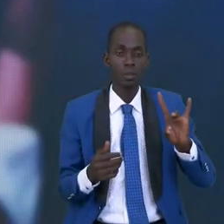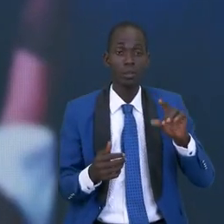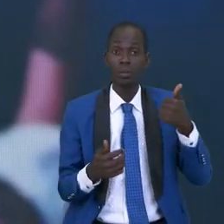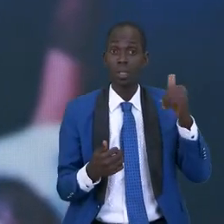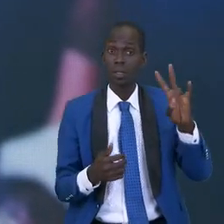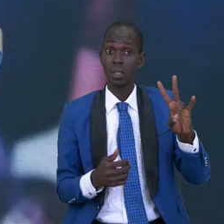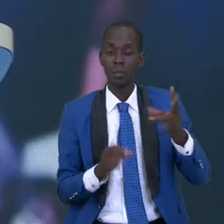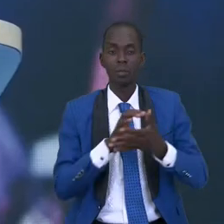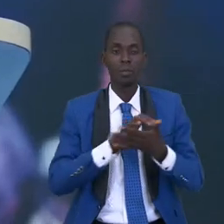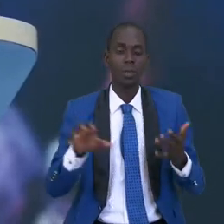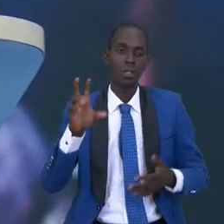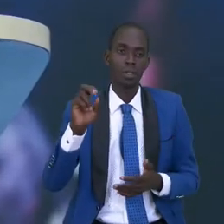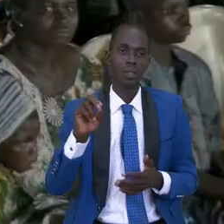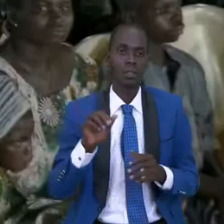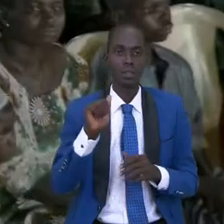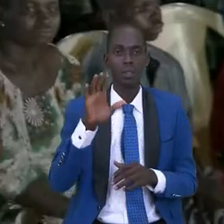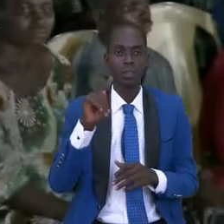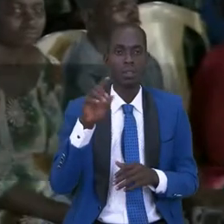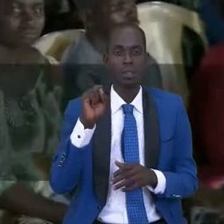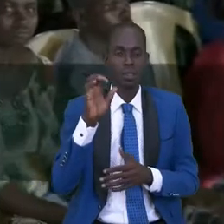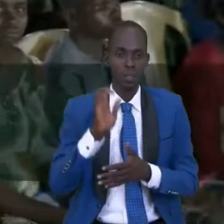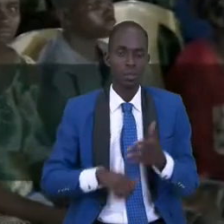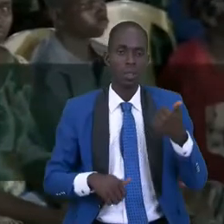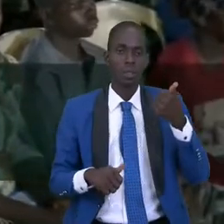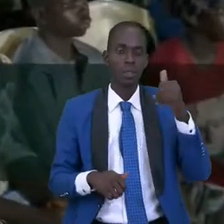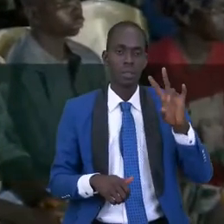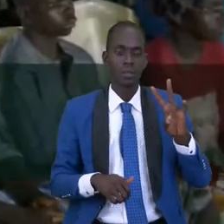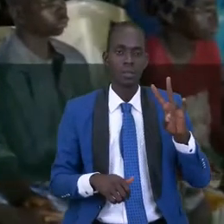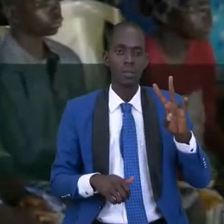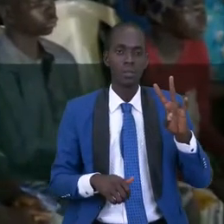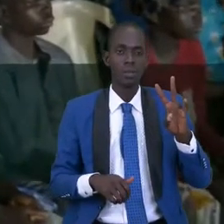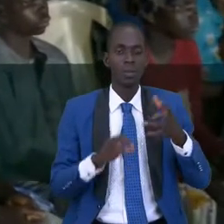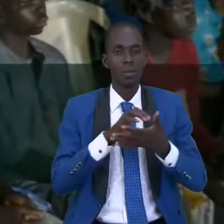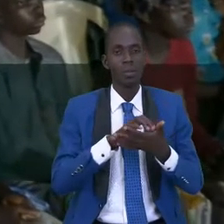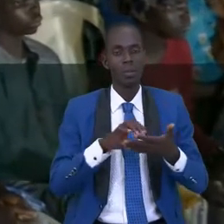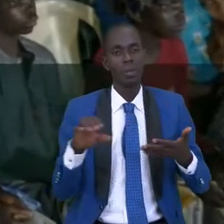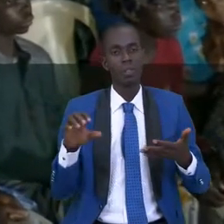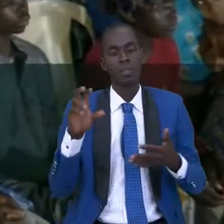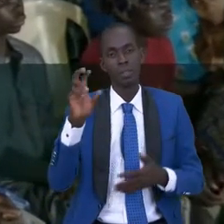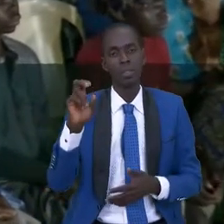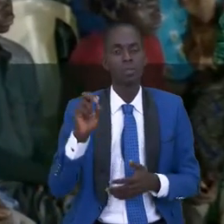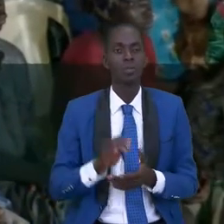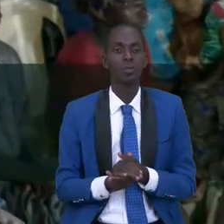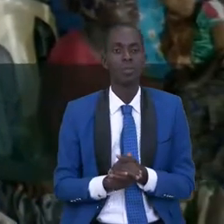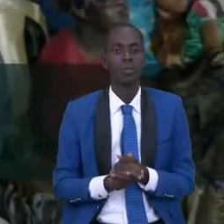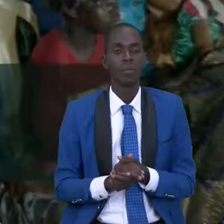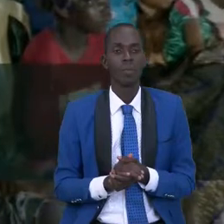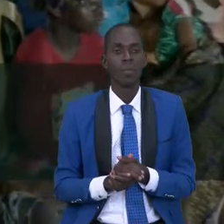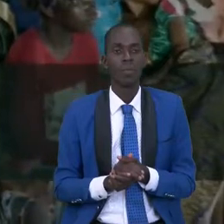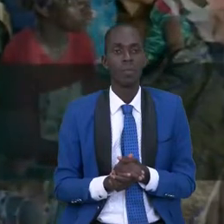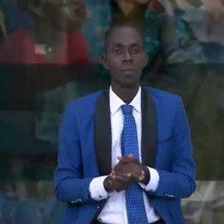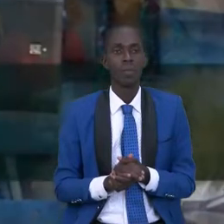verse 30. In Acts chapter 17. And we're looking at verse 30. It